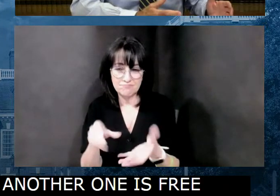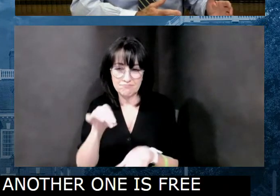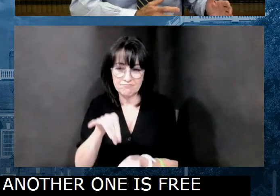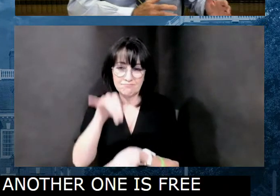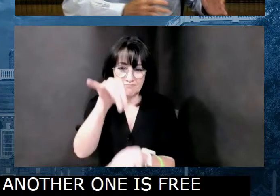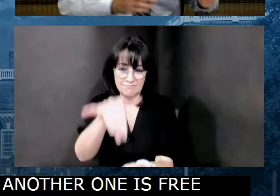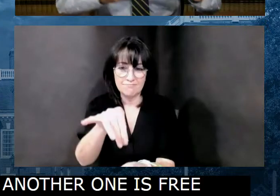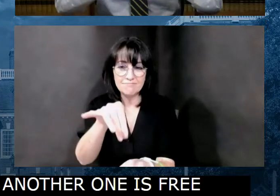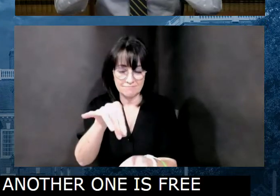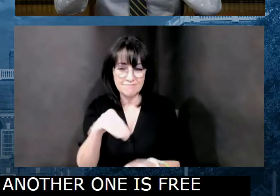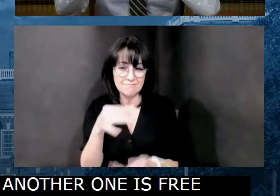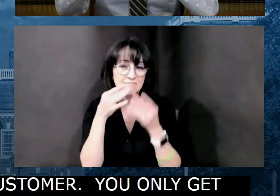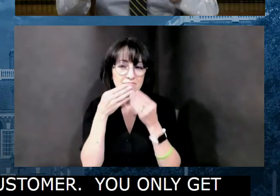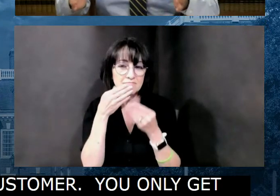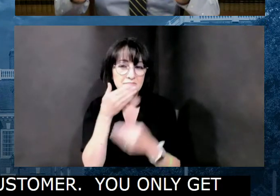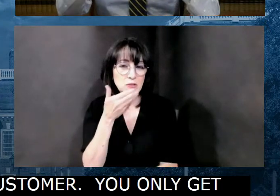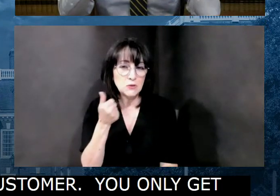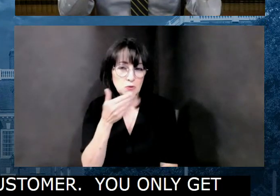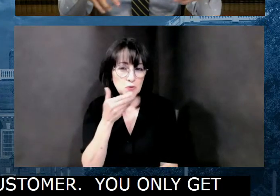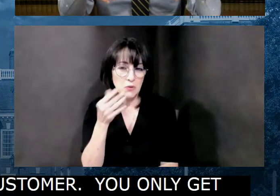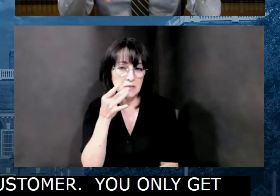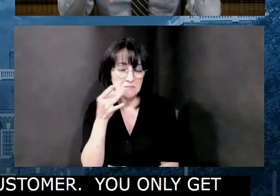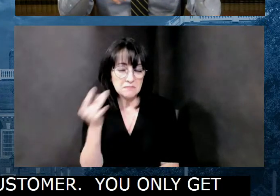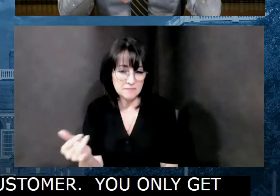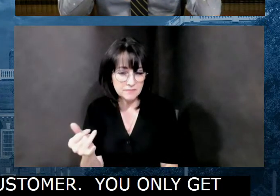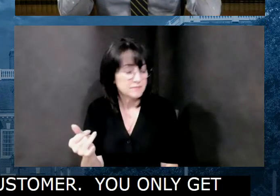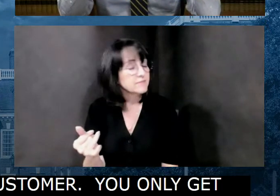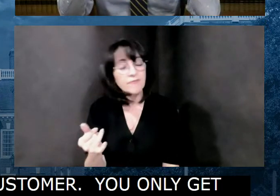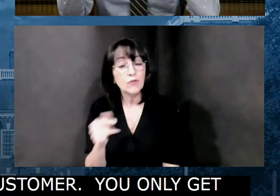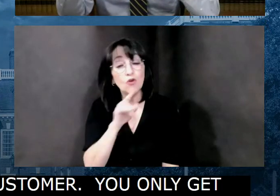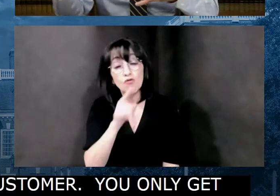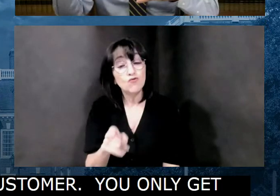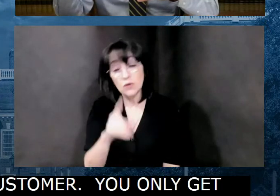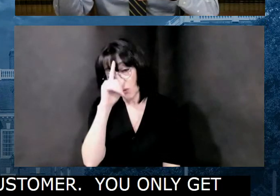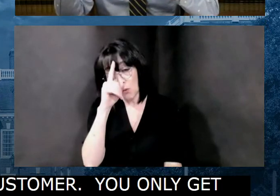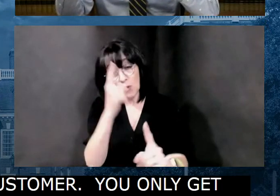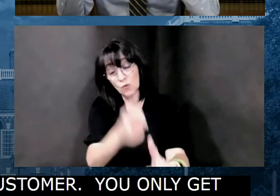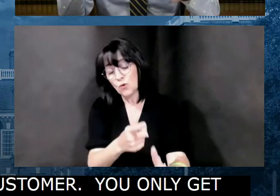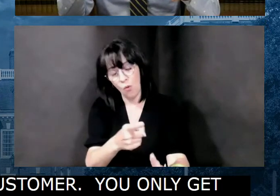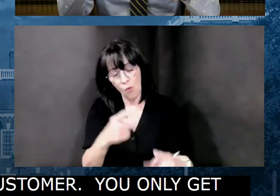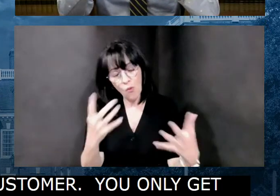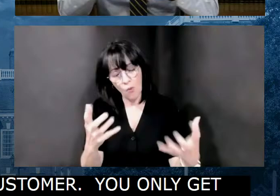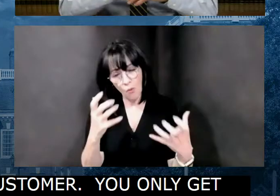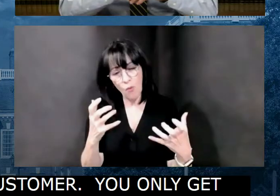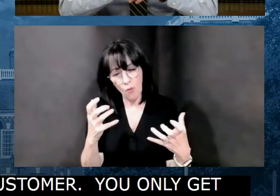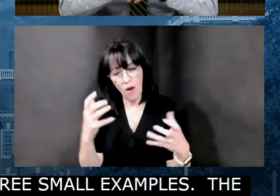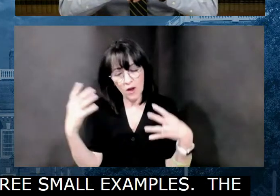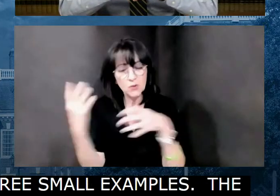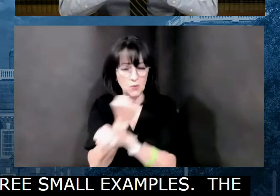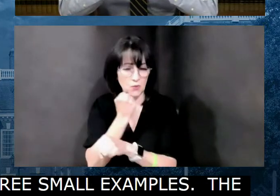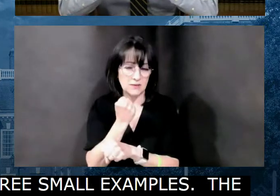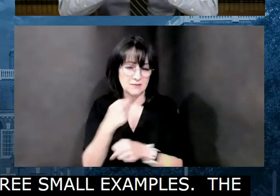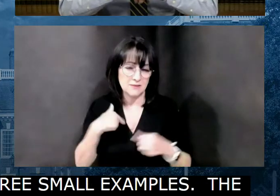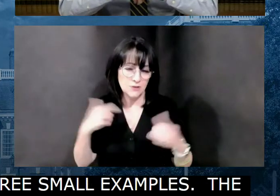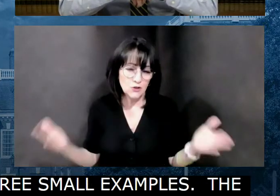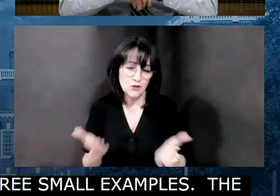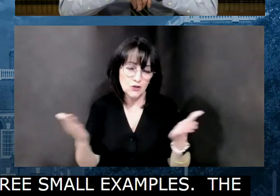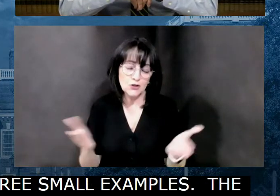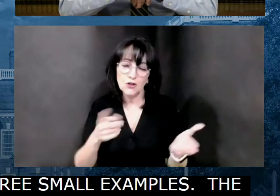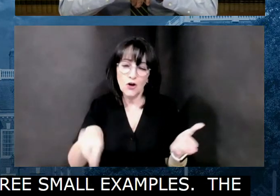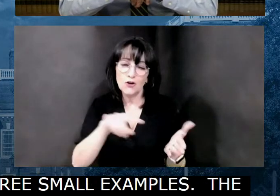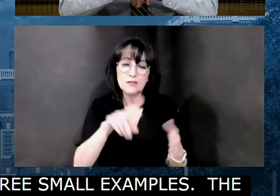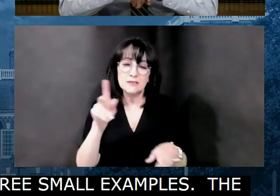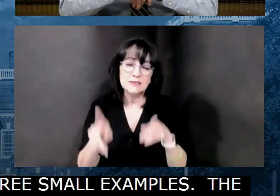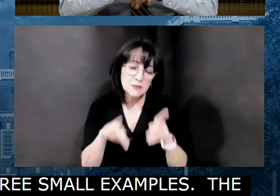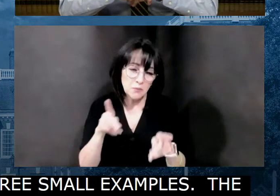three small examples. The purpose is win-win. It's an opportunity to encourage people to go out to the small businesses that were affected